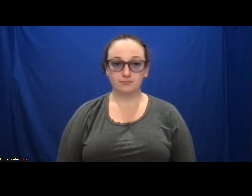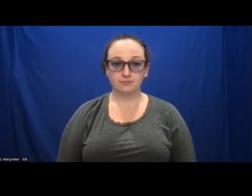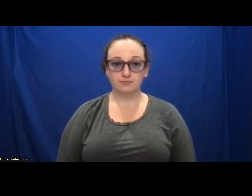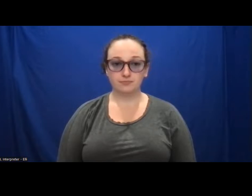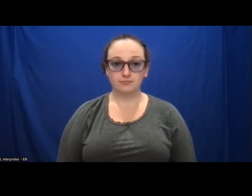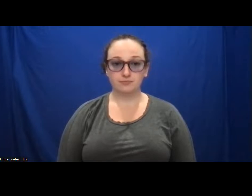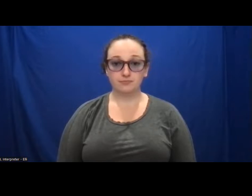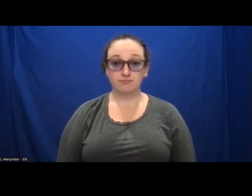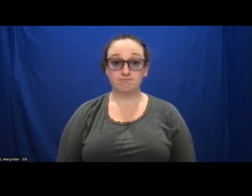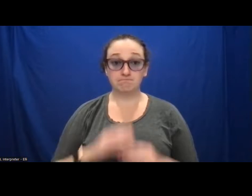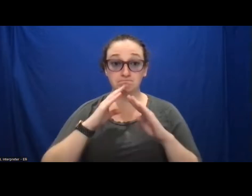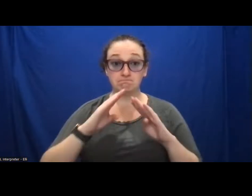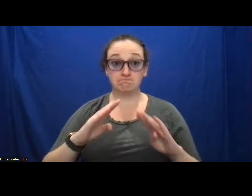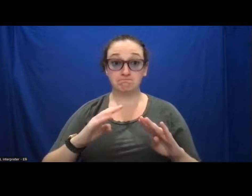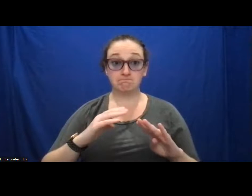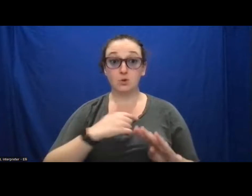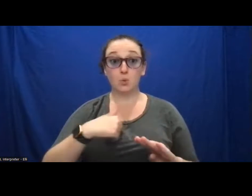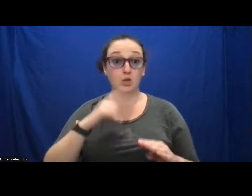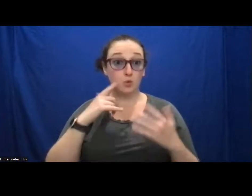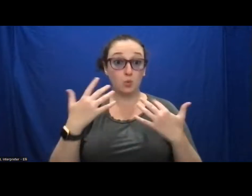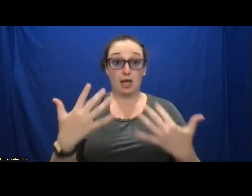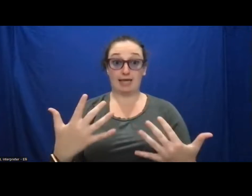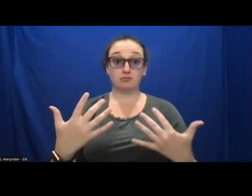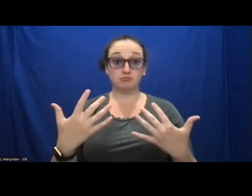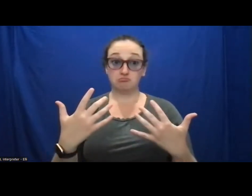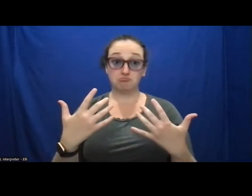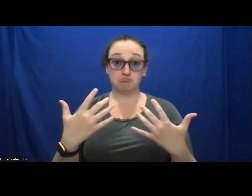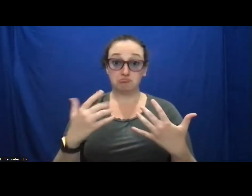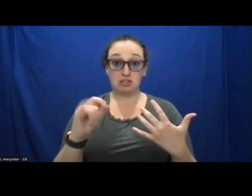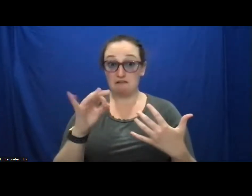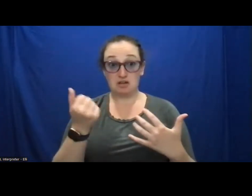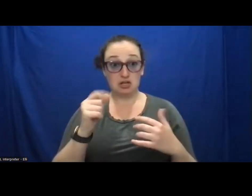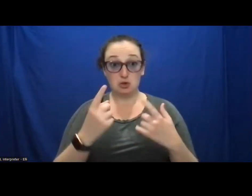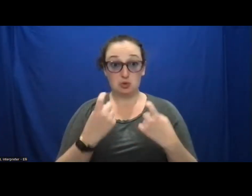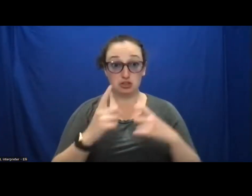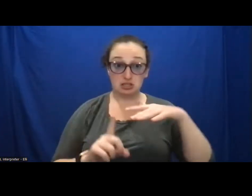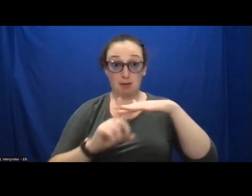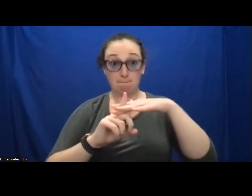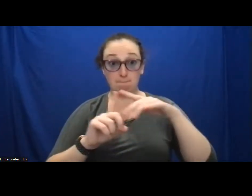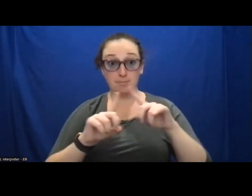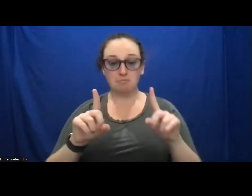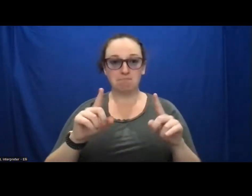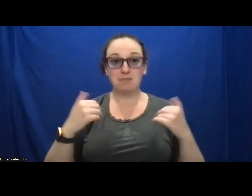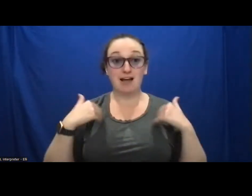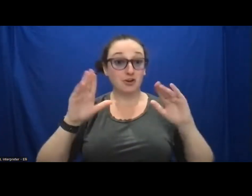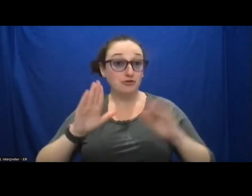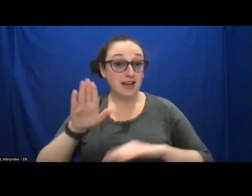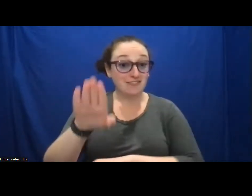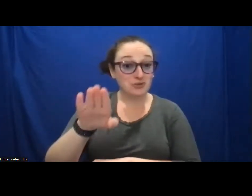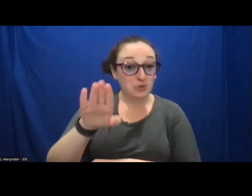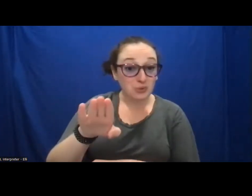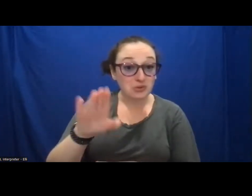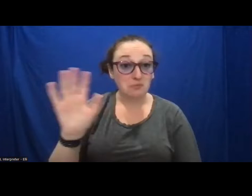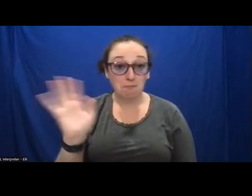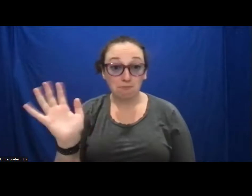Okay, friends, we will hang out for a couple more minutes, but with that, have a great rest of your afternoon. Thank you for joining